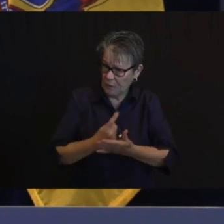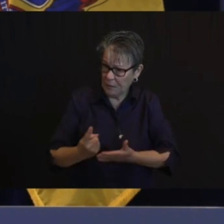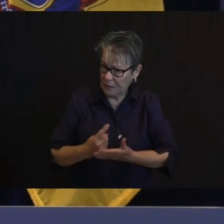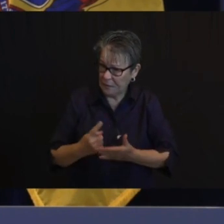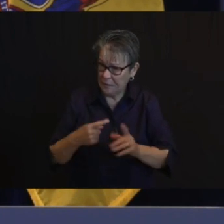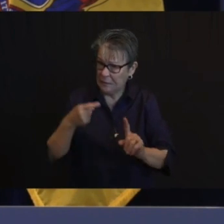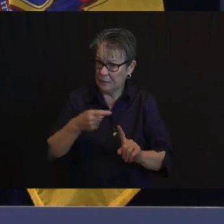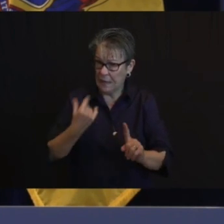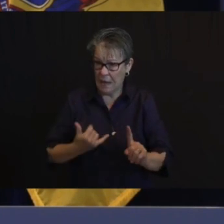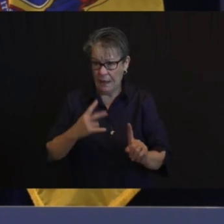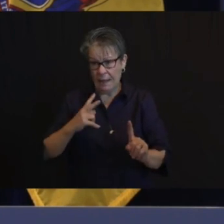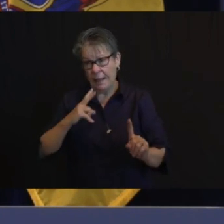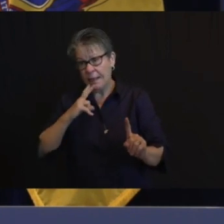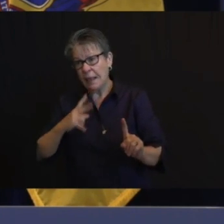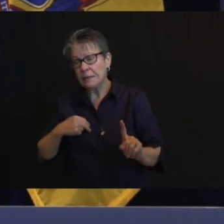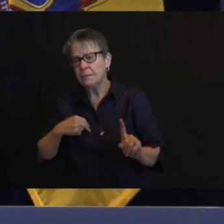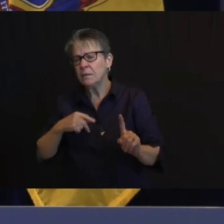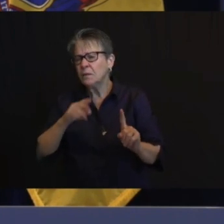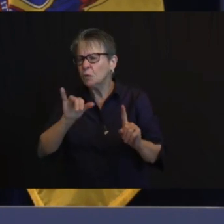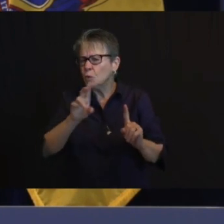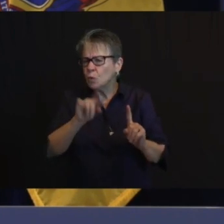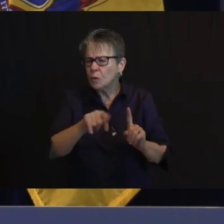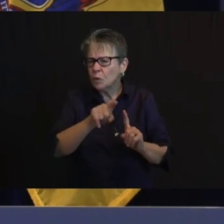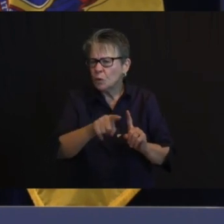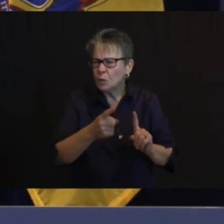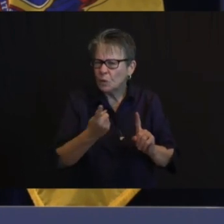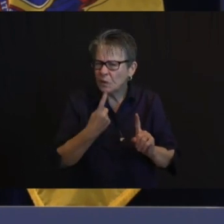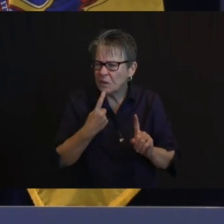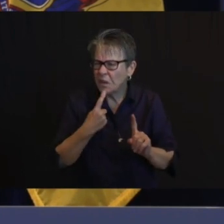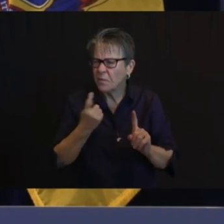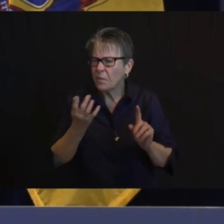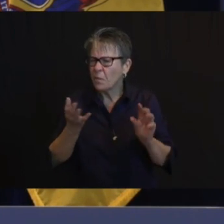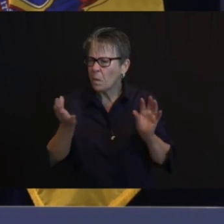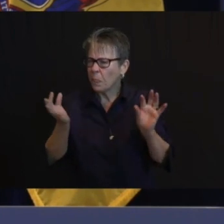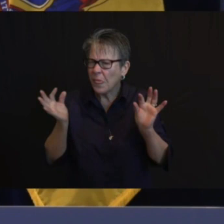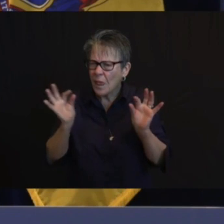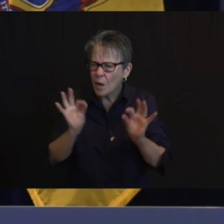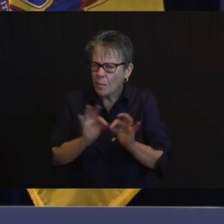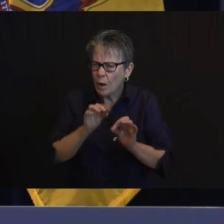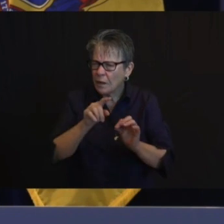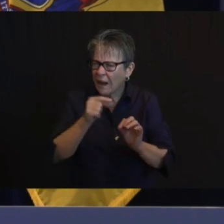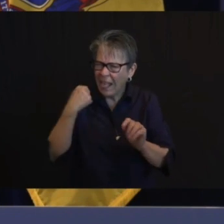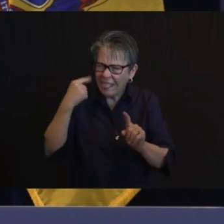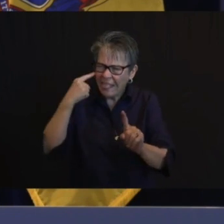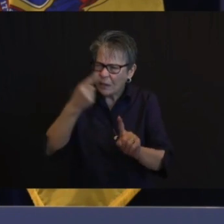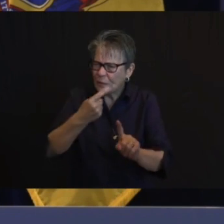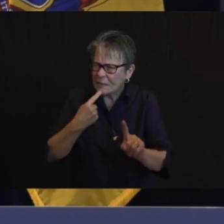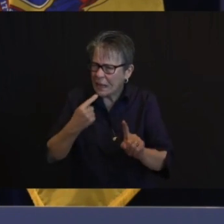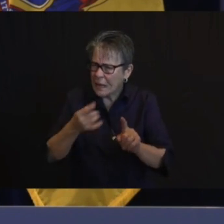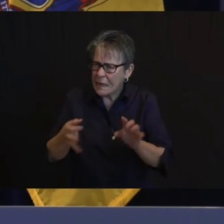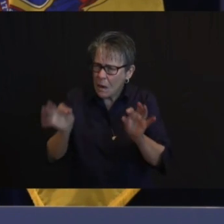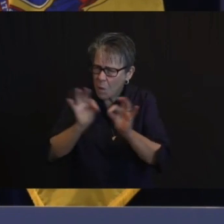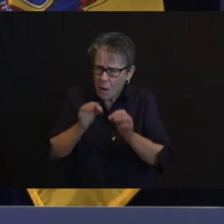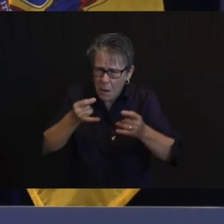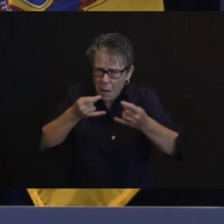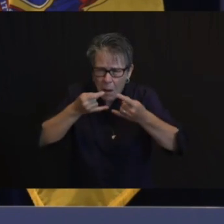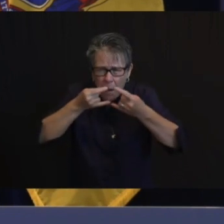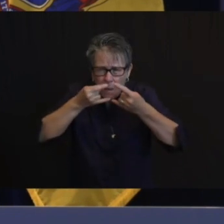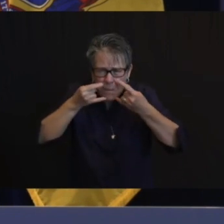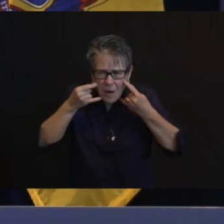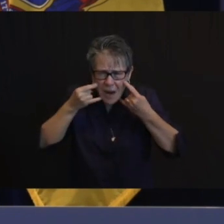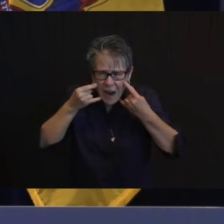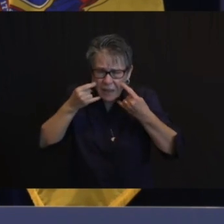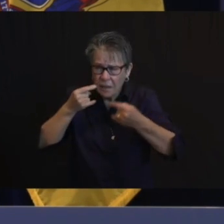up. Commissioner, you touched on this idea of the importance of, I think you had said wearing a mask, but specifically you mentioned